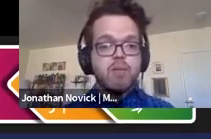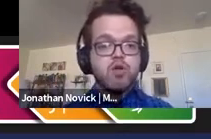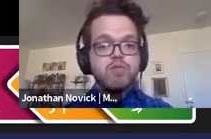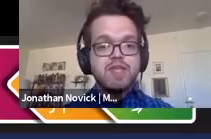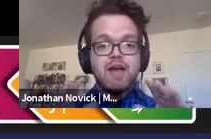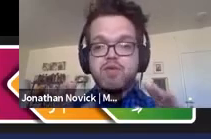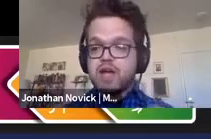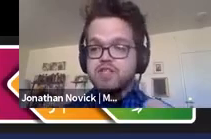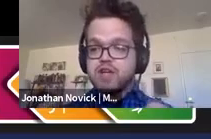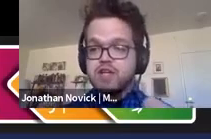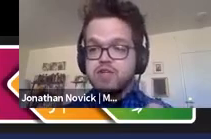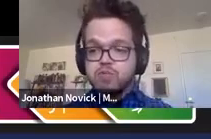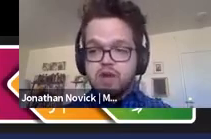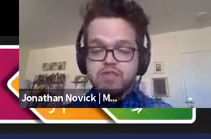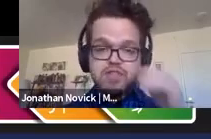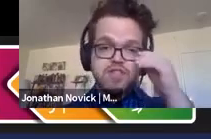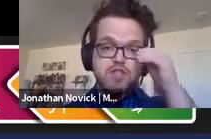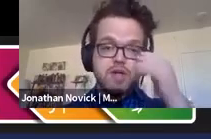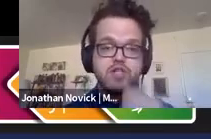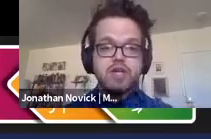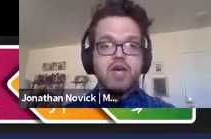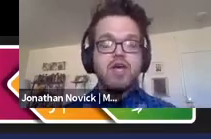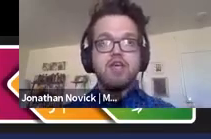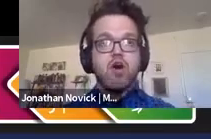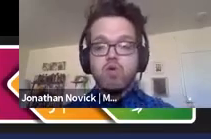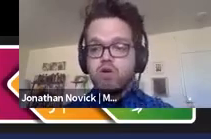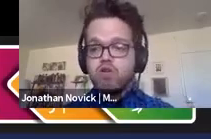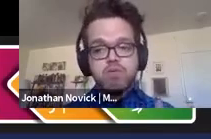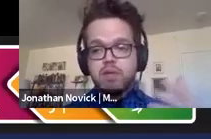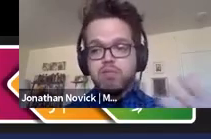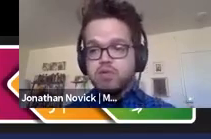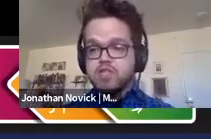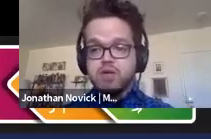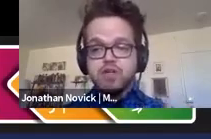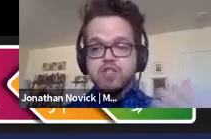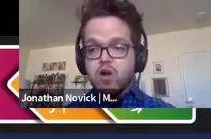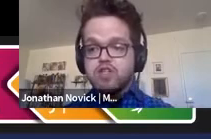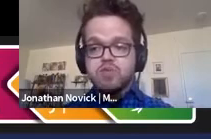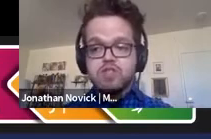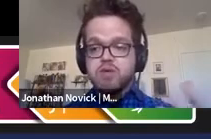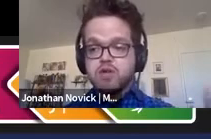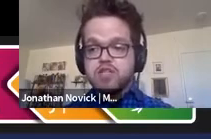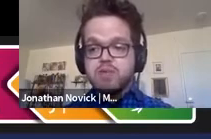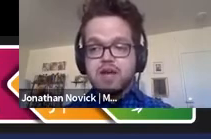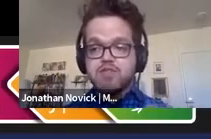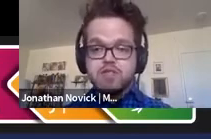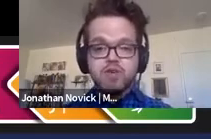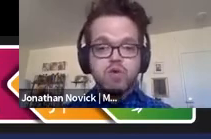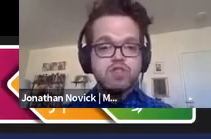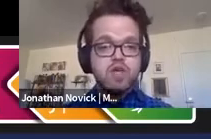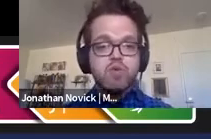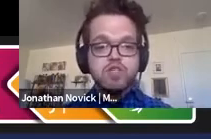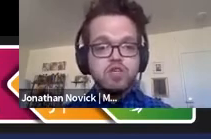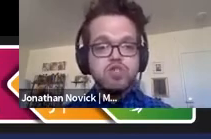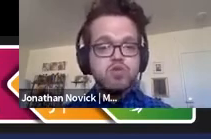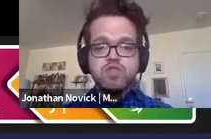vision. But ultimately, everyone has their individual preferences, especially in the art world. People with disabilities, artists with disabilities might have specific